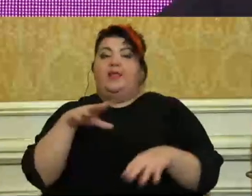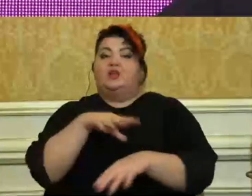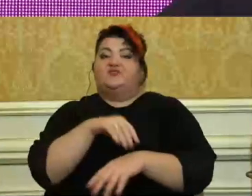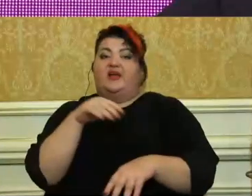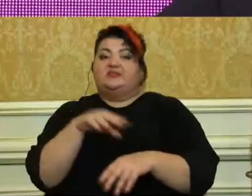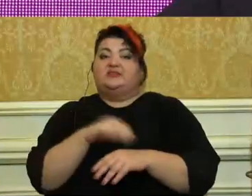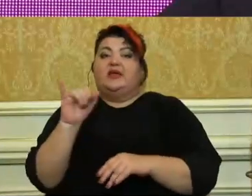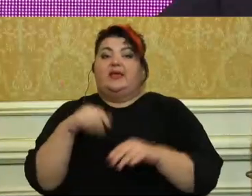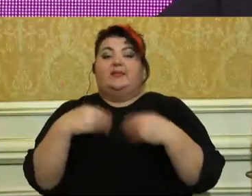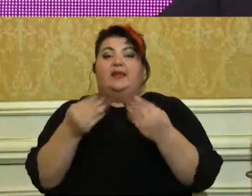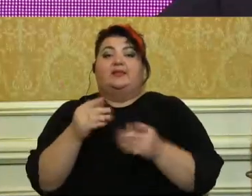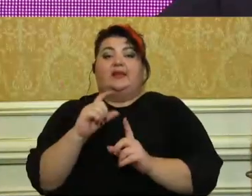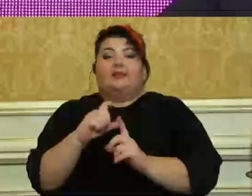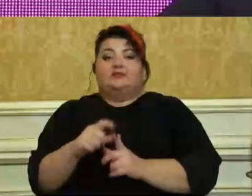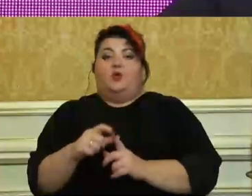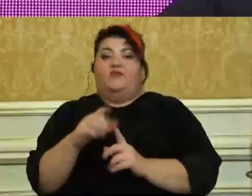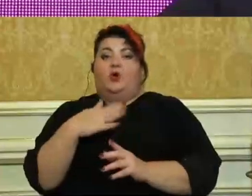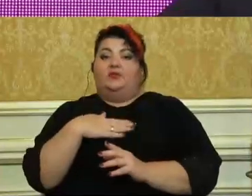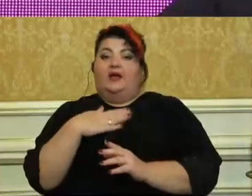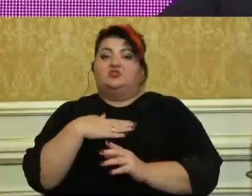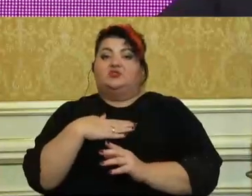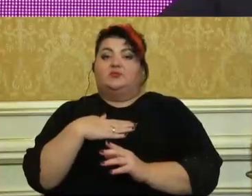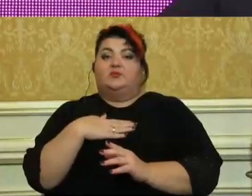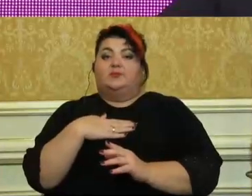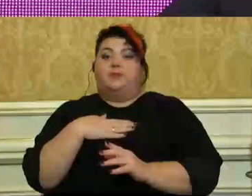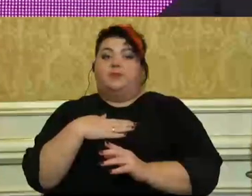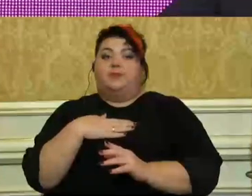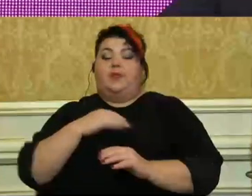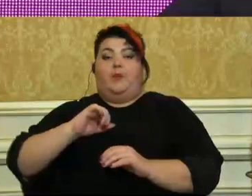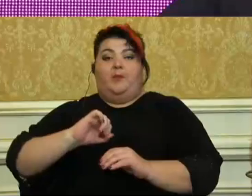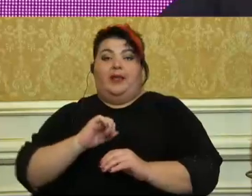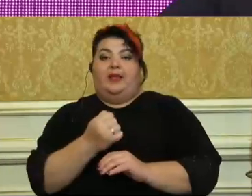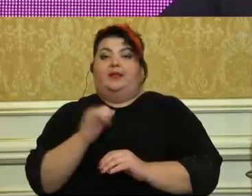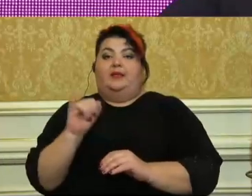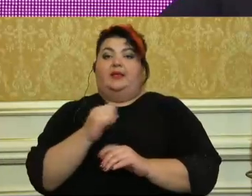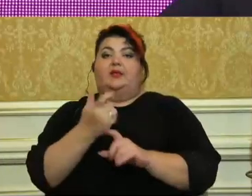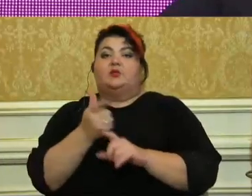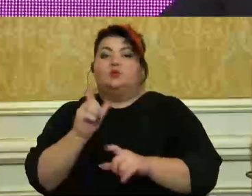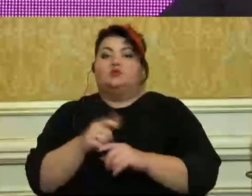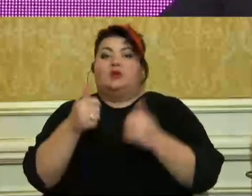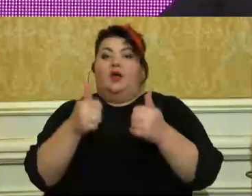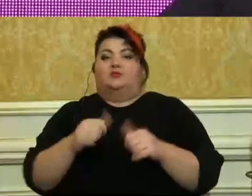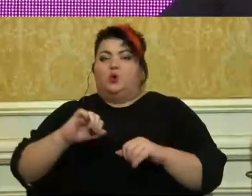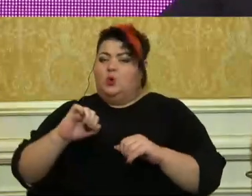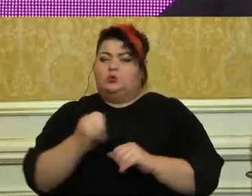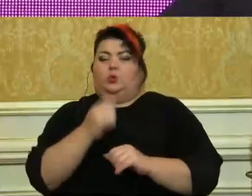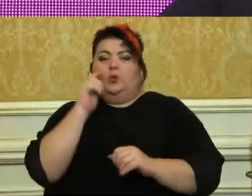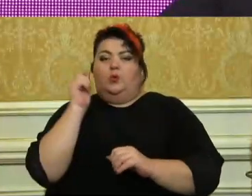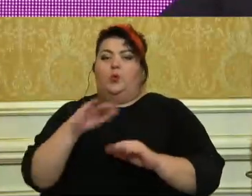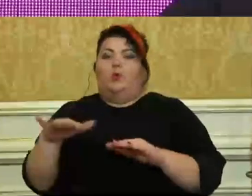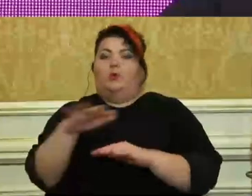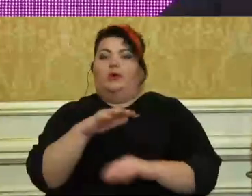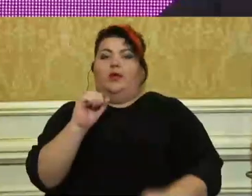country, Sweden, and to give a floor to our follower and our very good friend